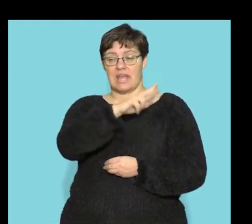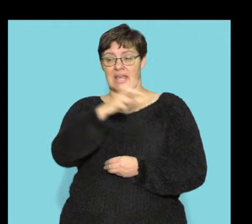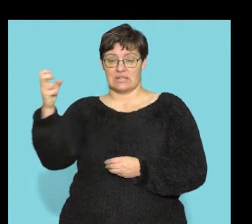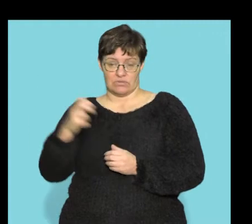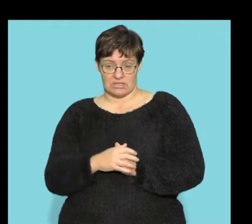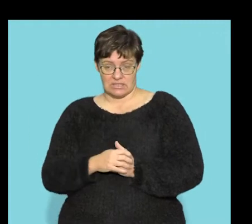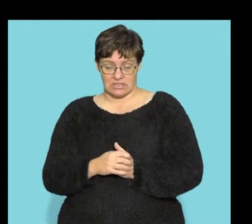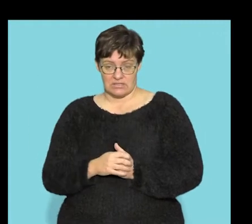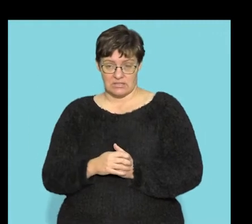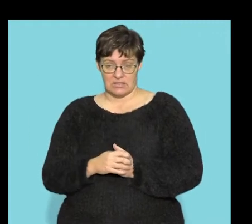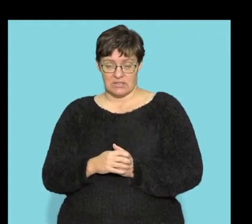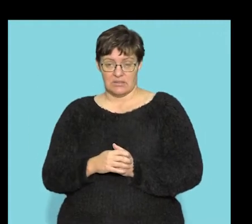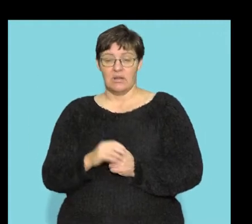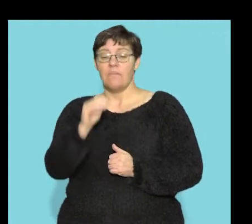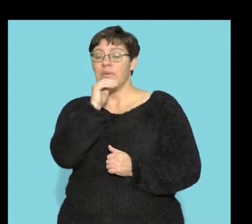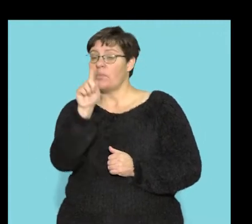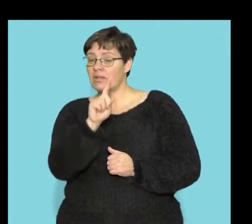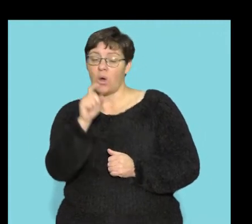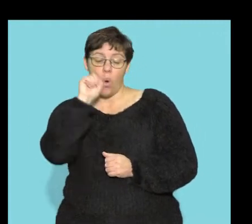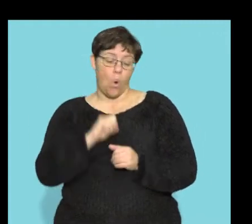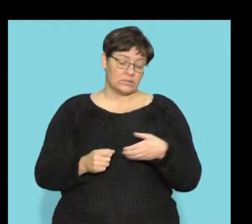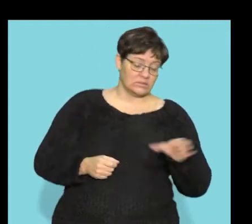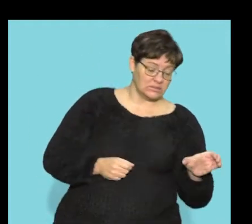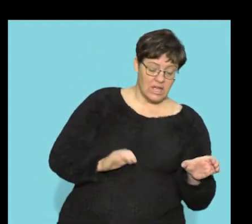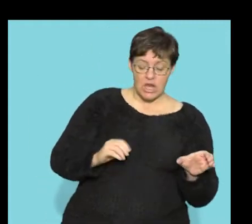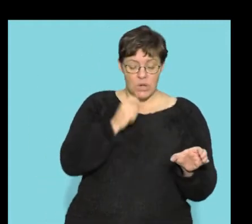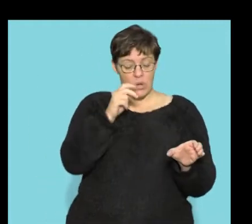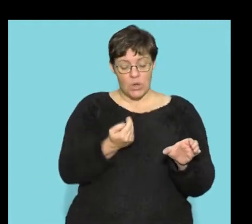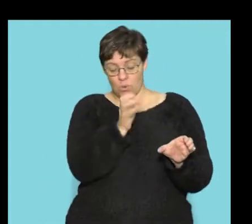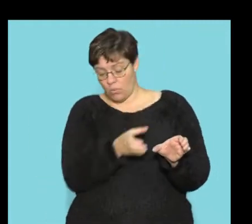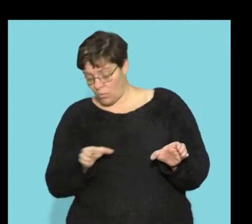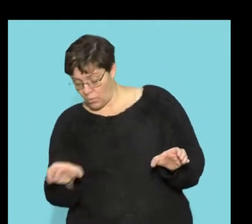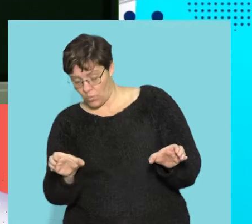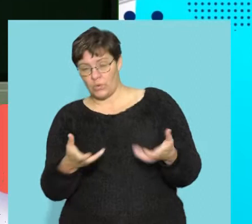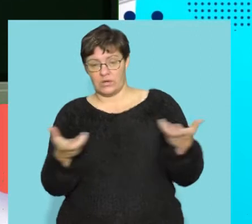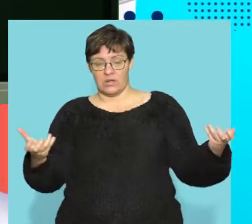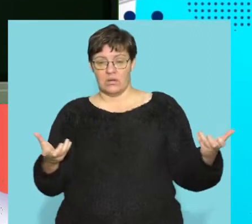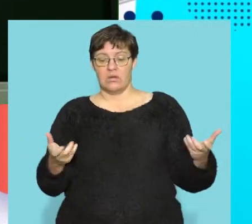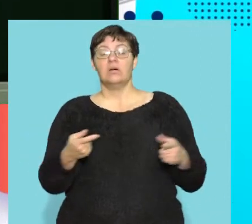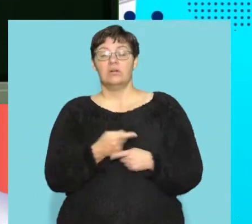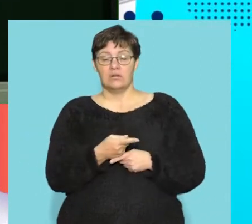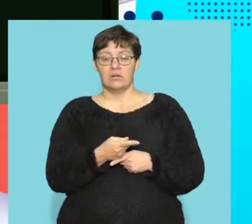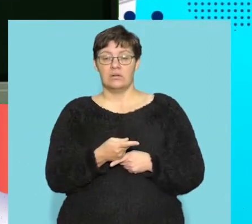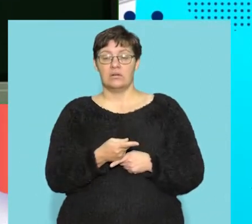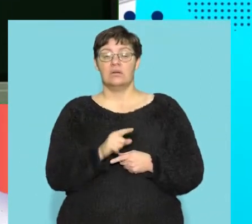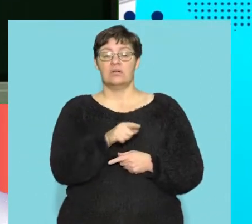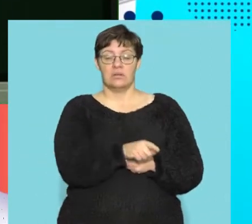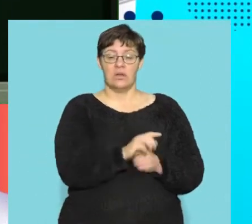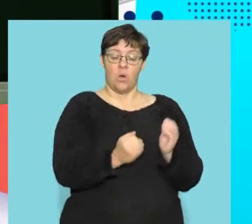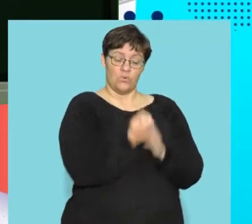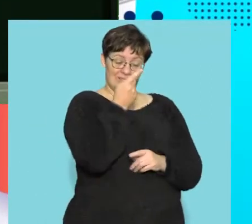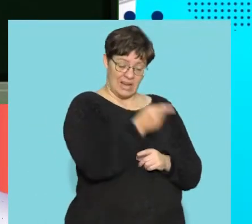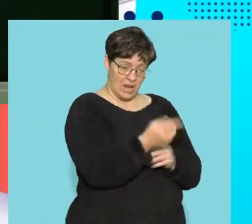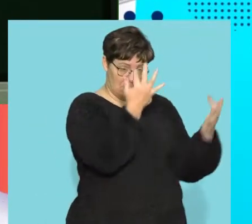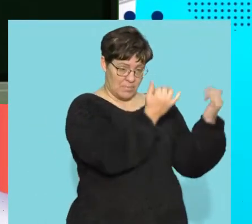here. Separate the old from the new. Find your initial fixed deposit, work it out for the year. Then work out your